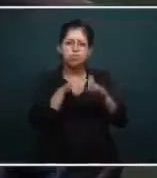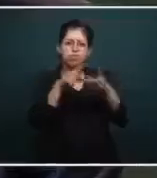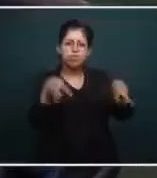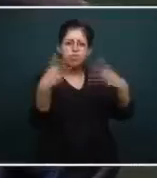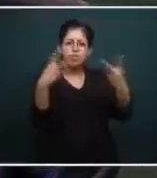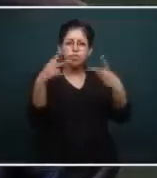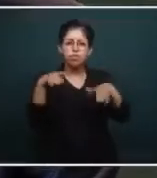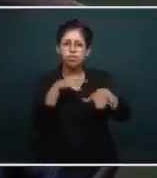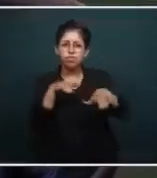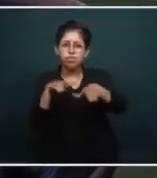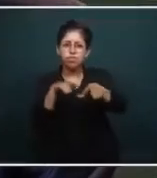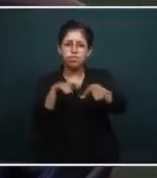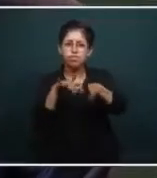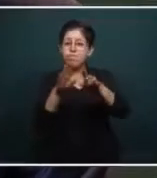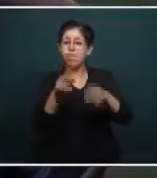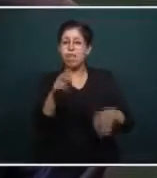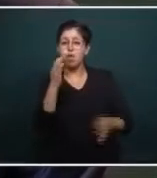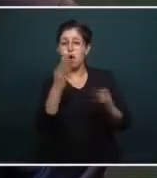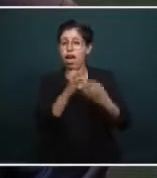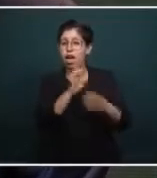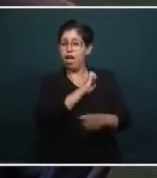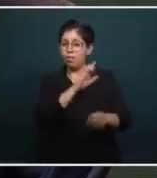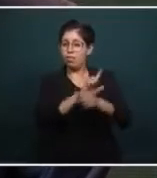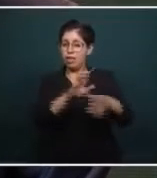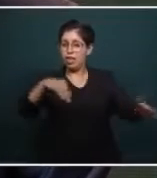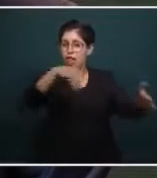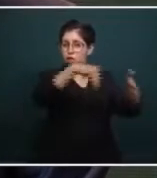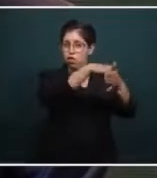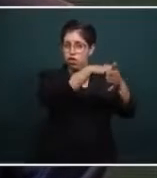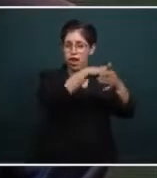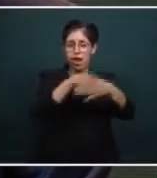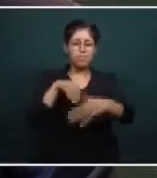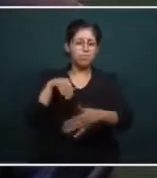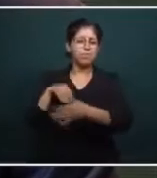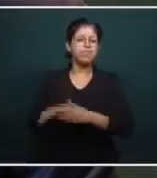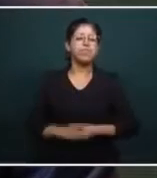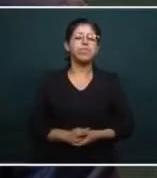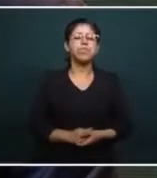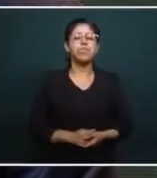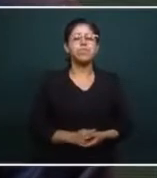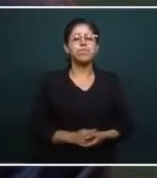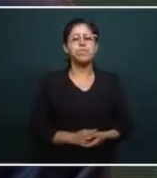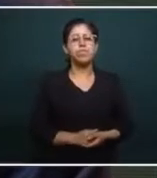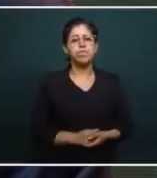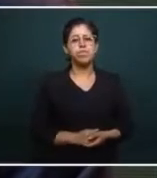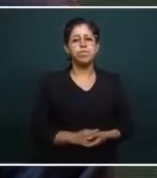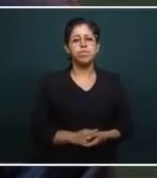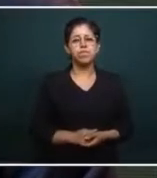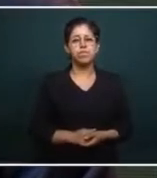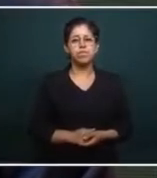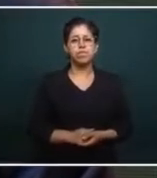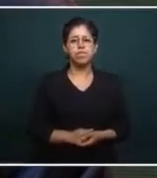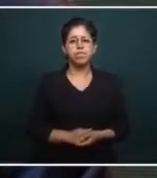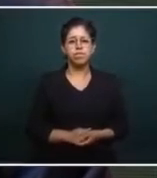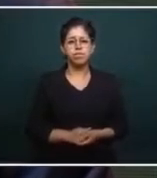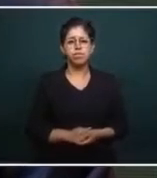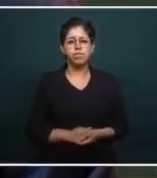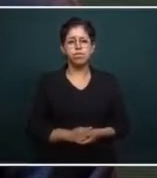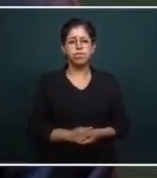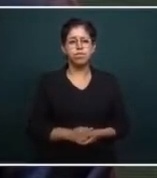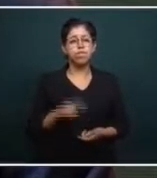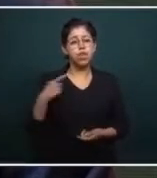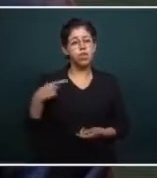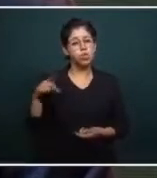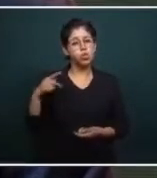what they're doing to confiscate arms, especially on the border. He has understanding of this, and